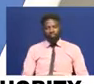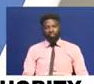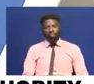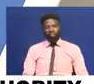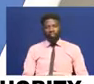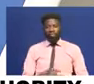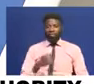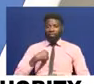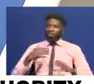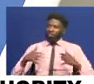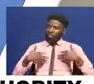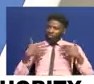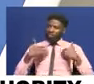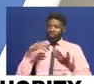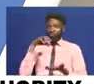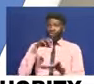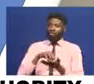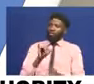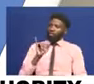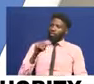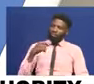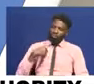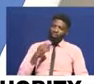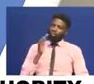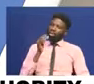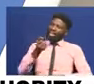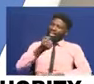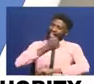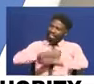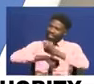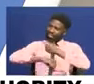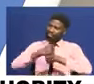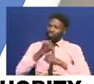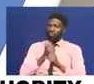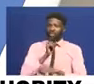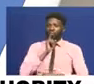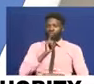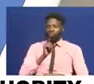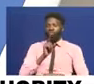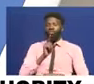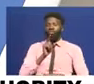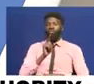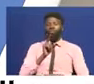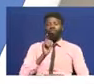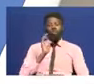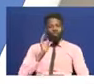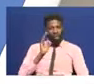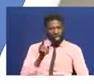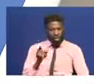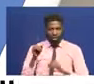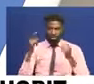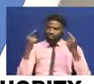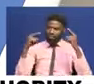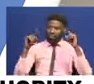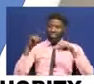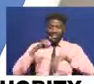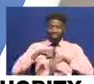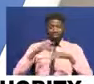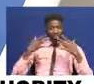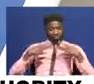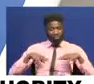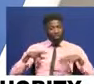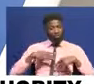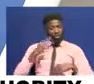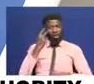why I'm privileged to be in this position, mm-hmm. and I'm going to make sure that I do everything to make this work so that when people look back, they say, this was a turning